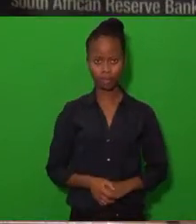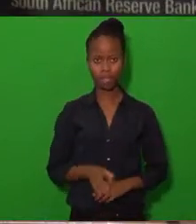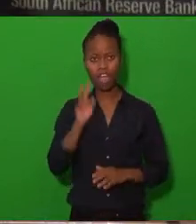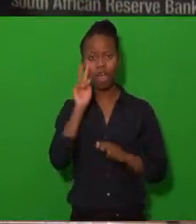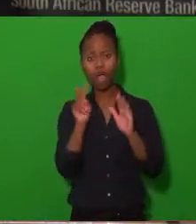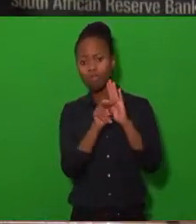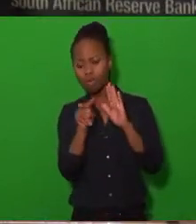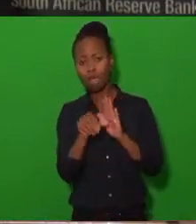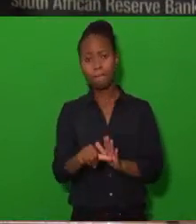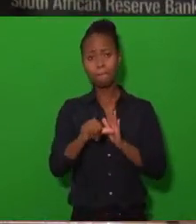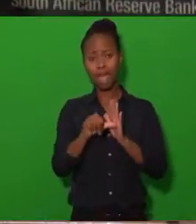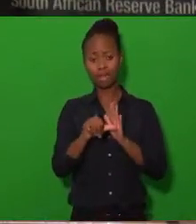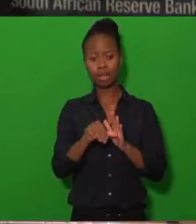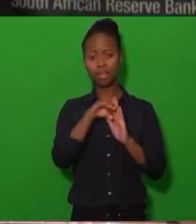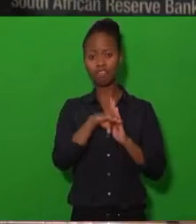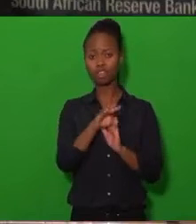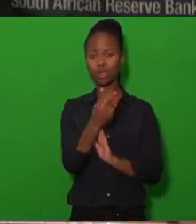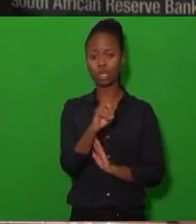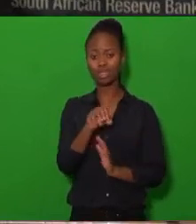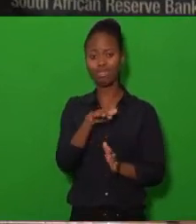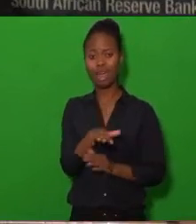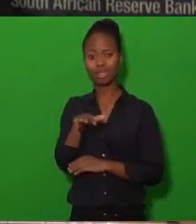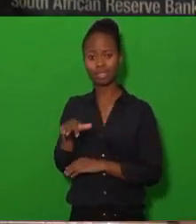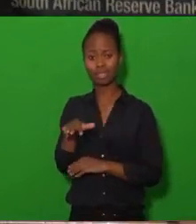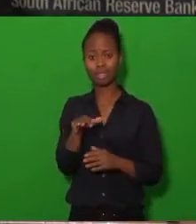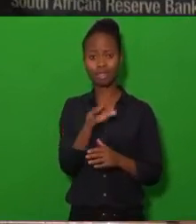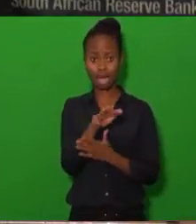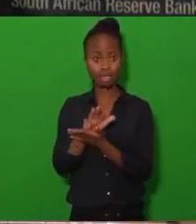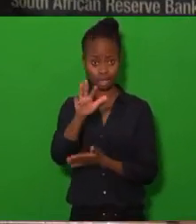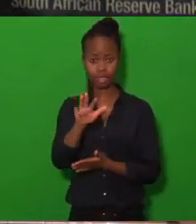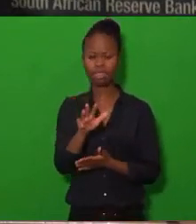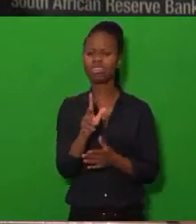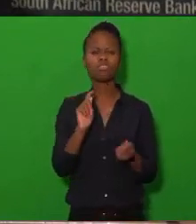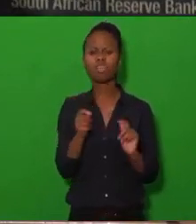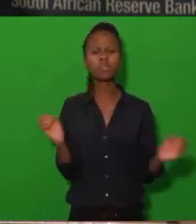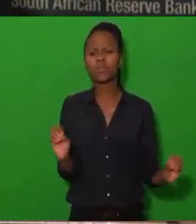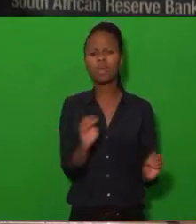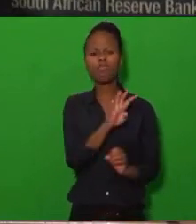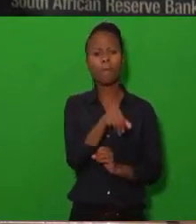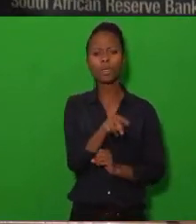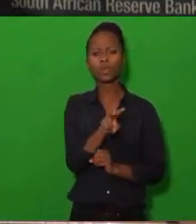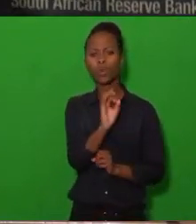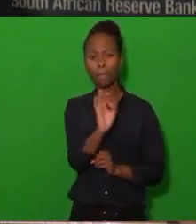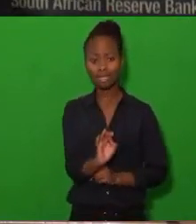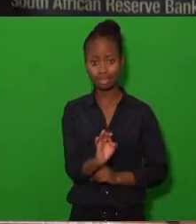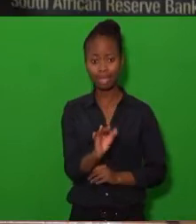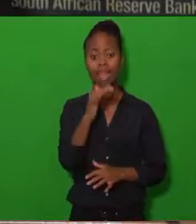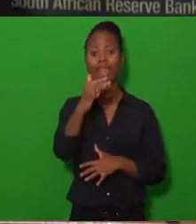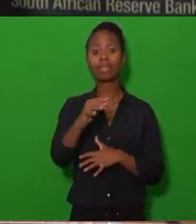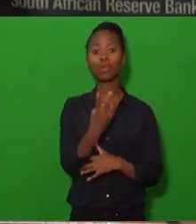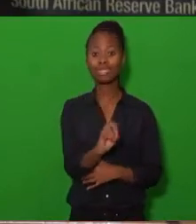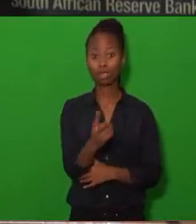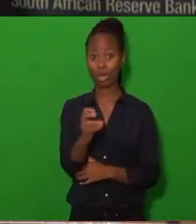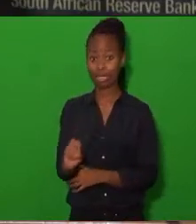core inflation for 2019 is unchanged at 4.2%, is 4.3% in